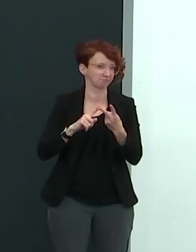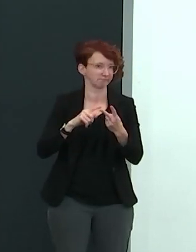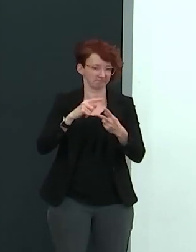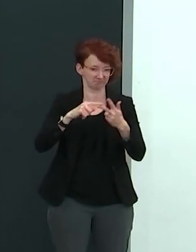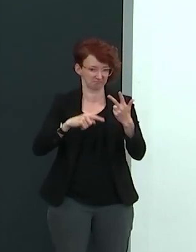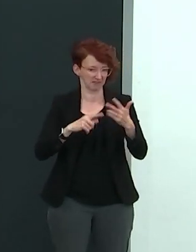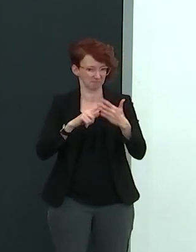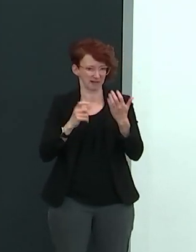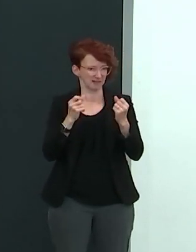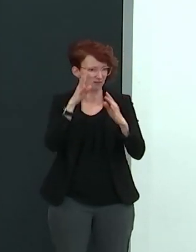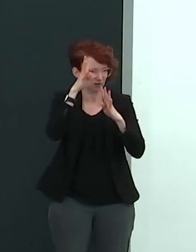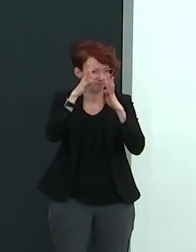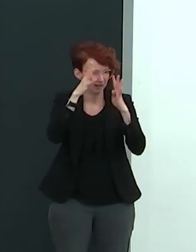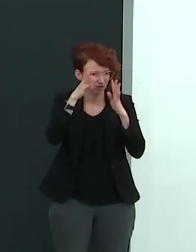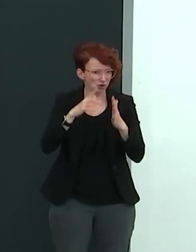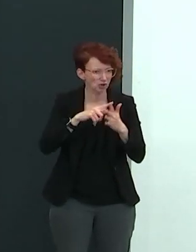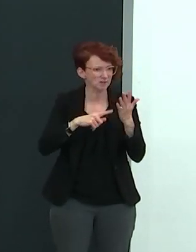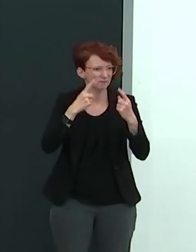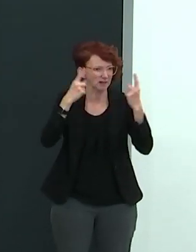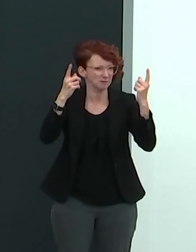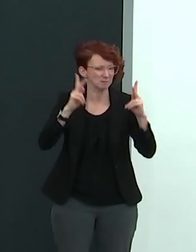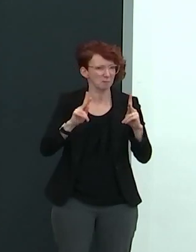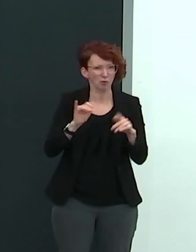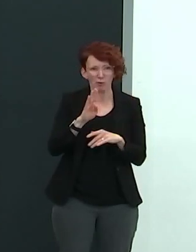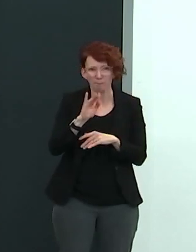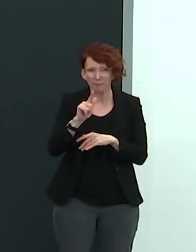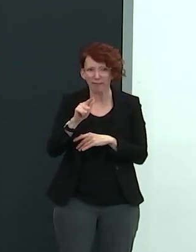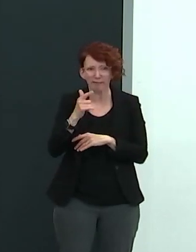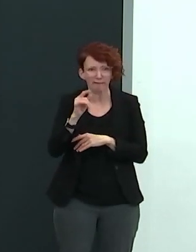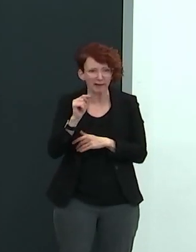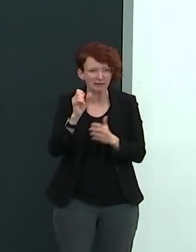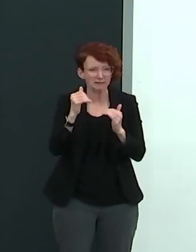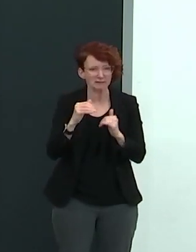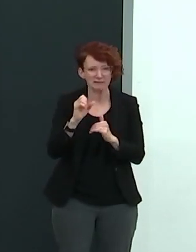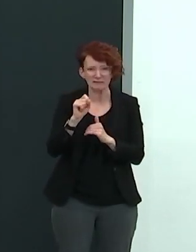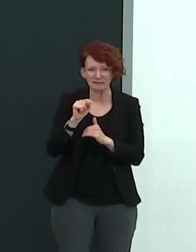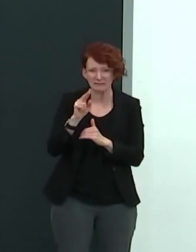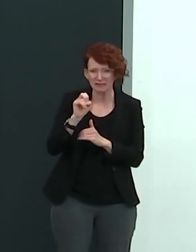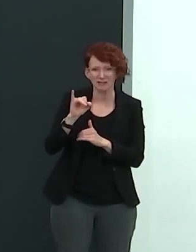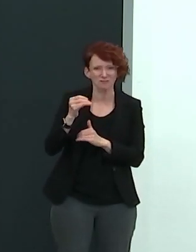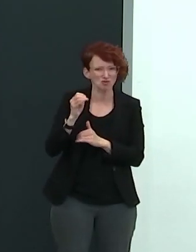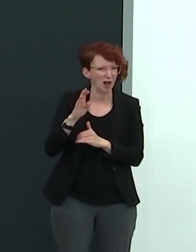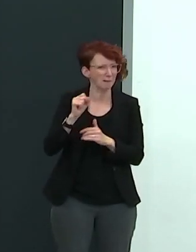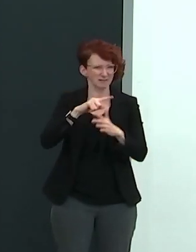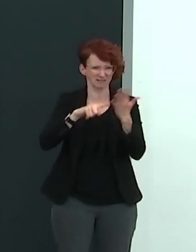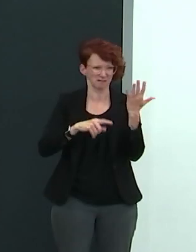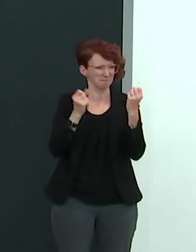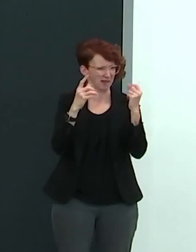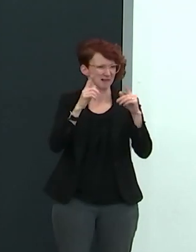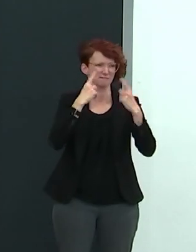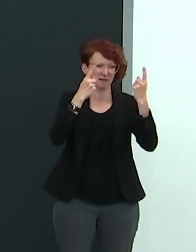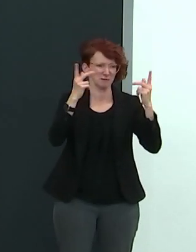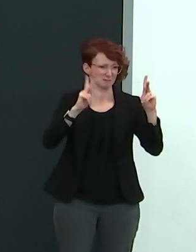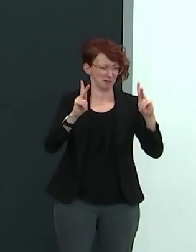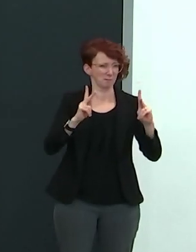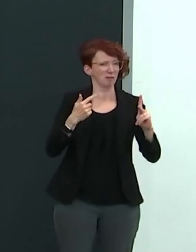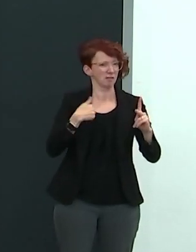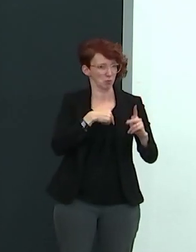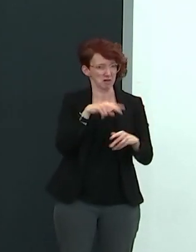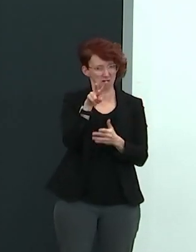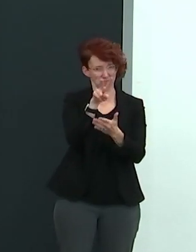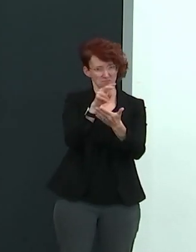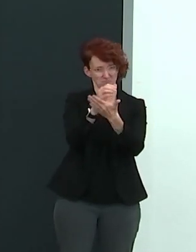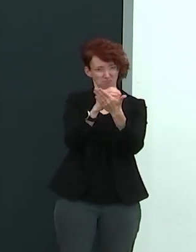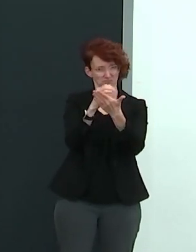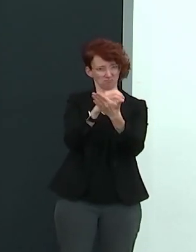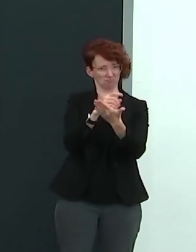even contemporary figures, such as Bill Gates and Steve Jobs, have displayed characteristics and traits that would have met our modern-day